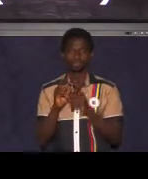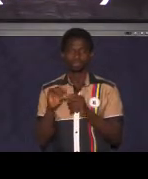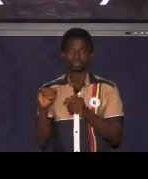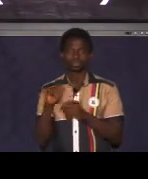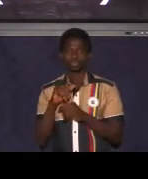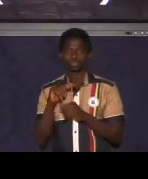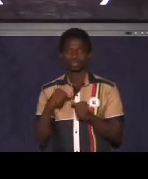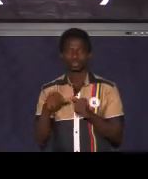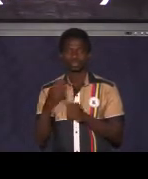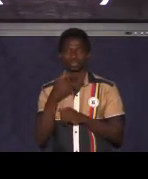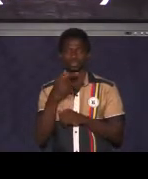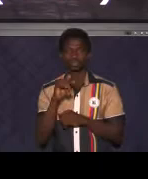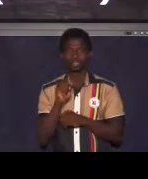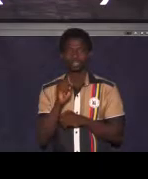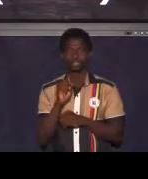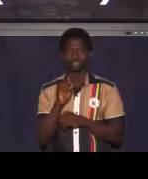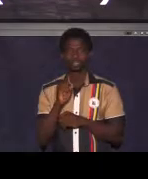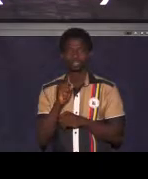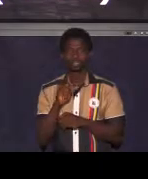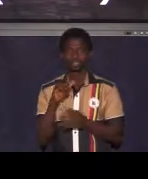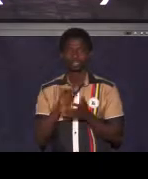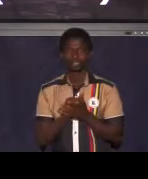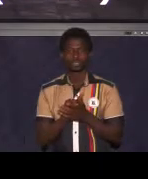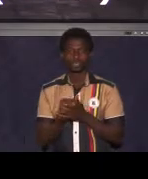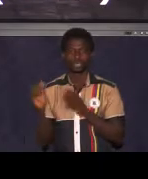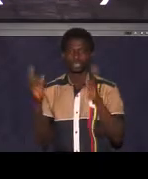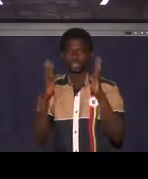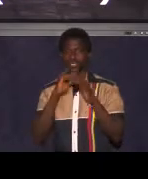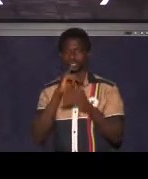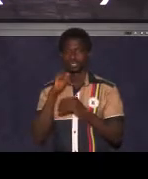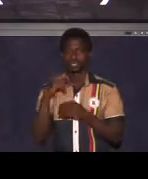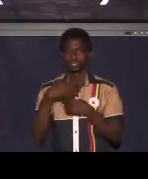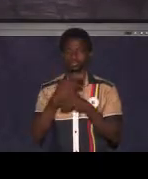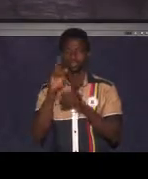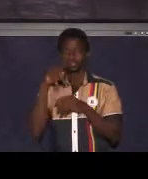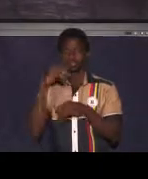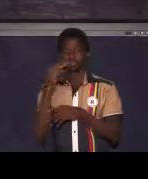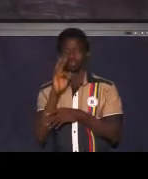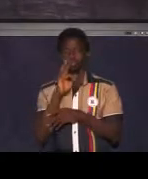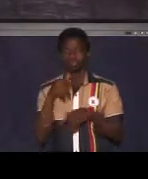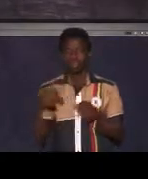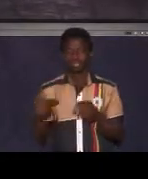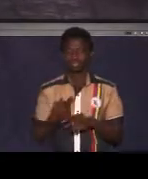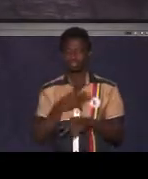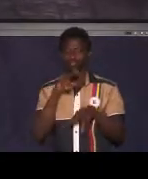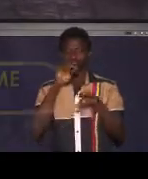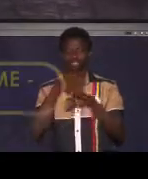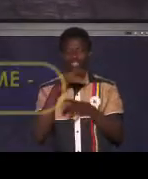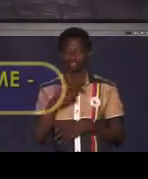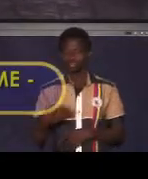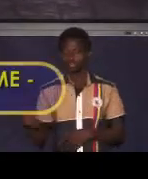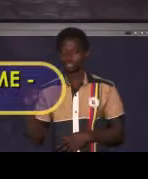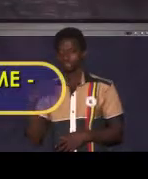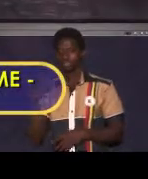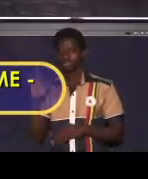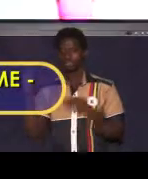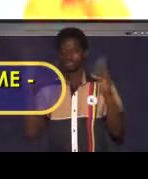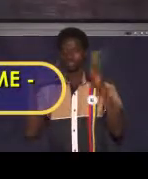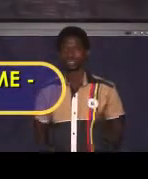about the gases that air is made up of. Now let's look at the properties of